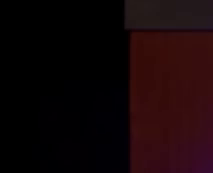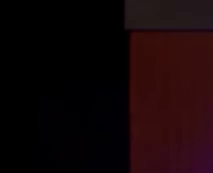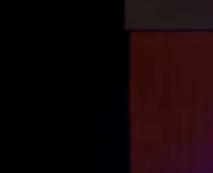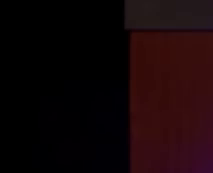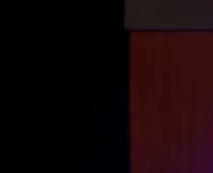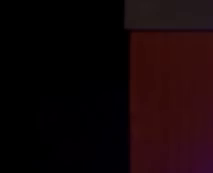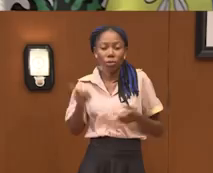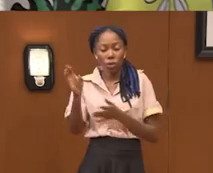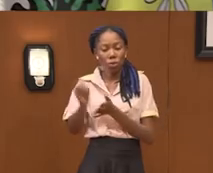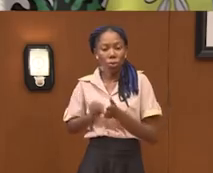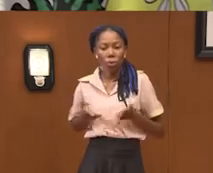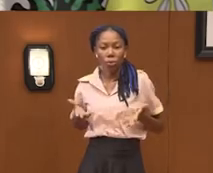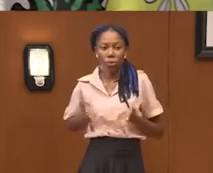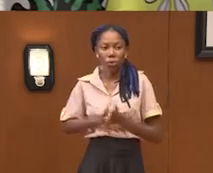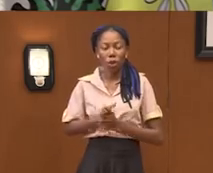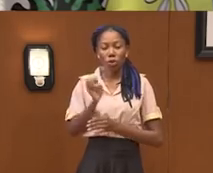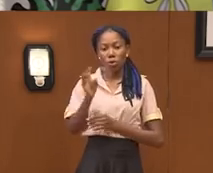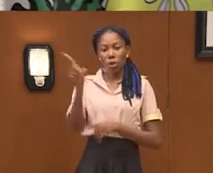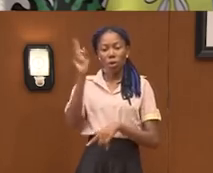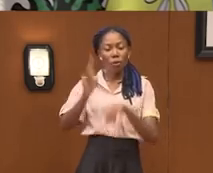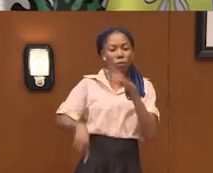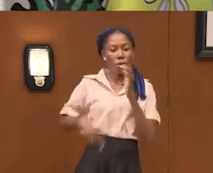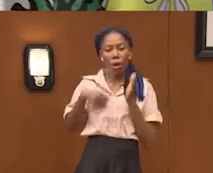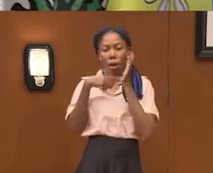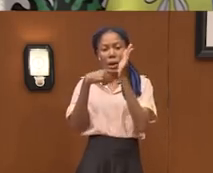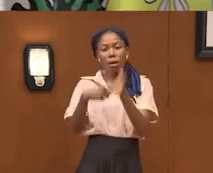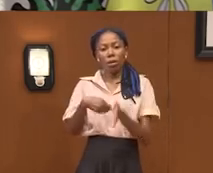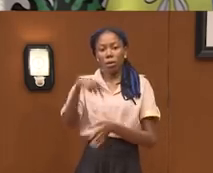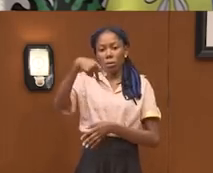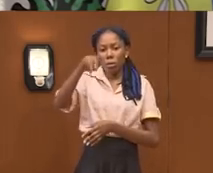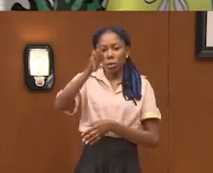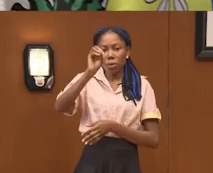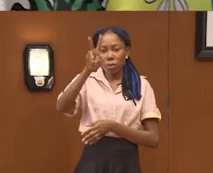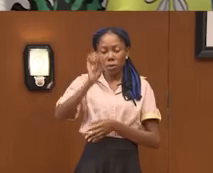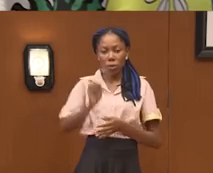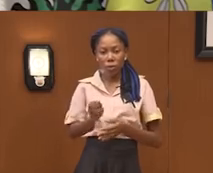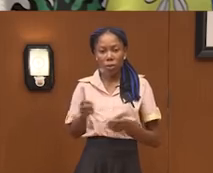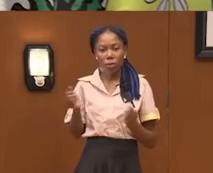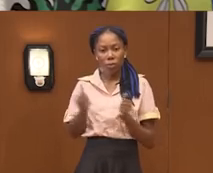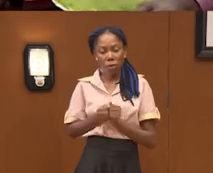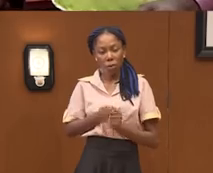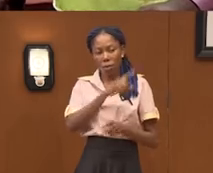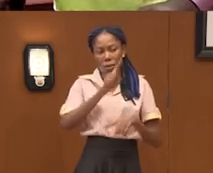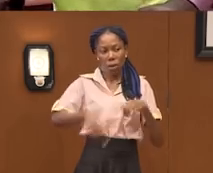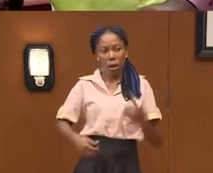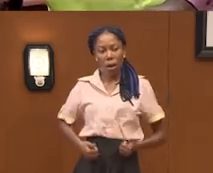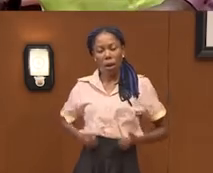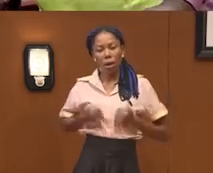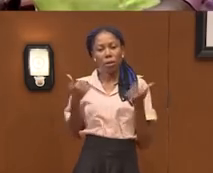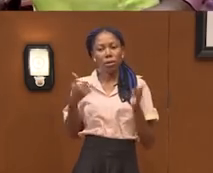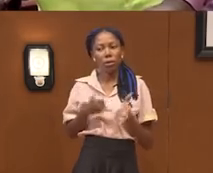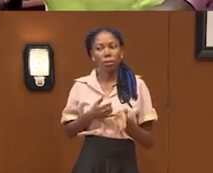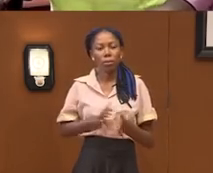law. That is it. So if you can't prove the NEPA, I can't address it. Which other matter? Move to the next